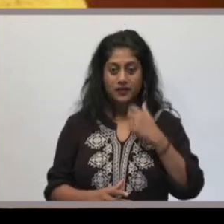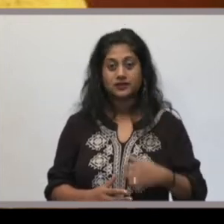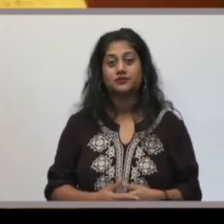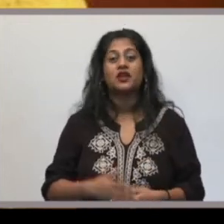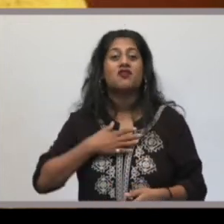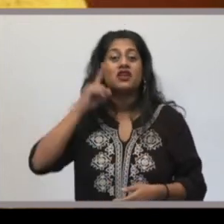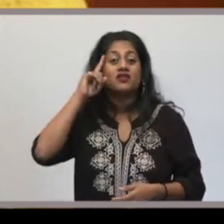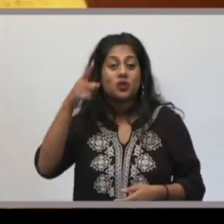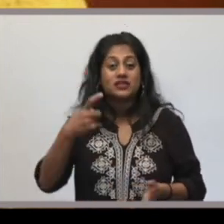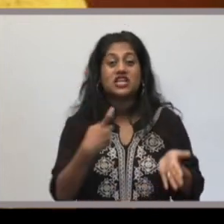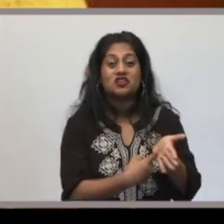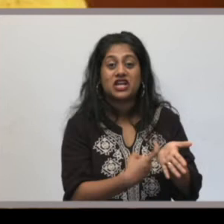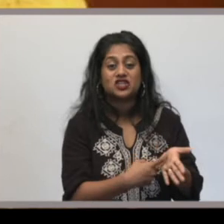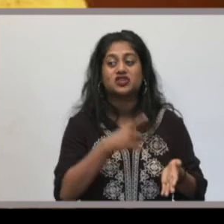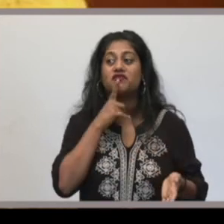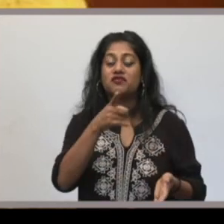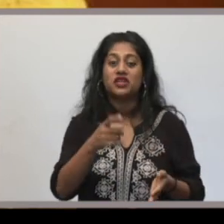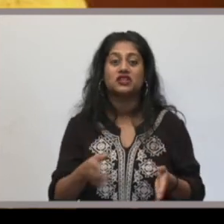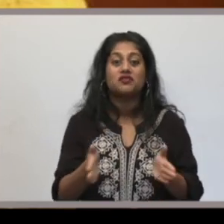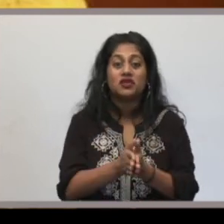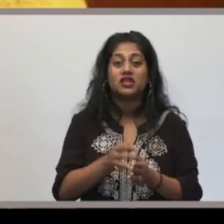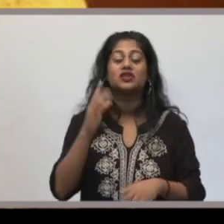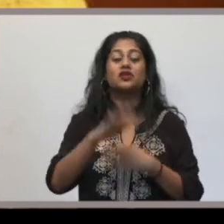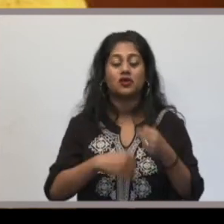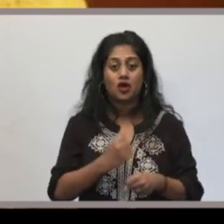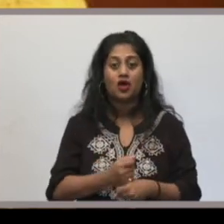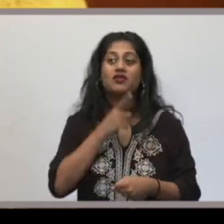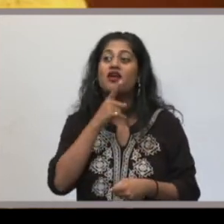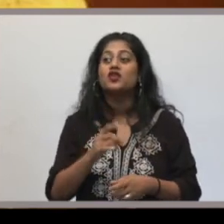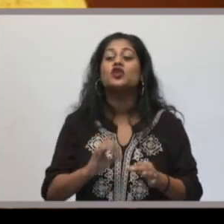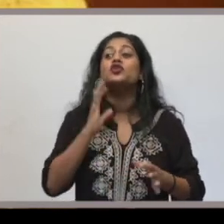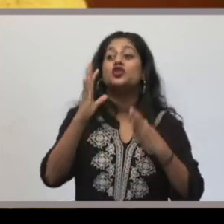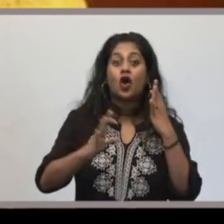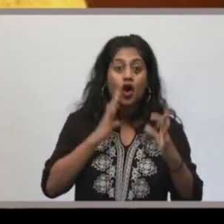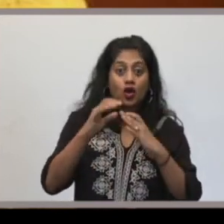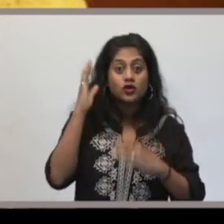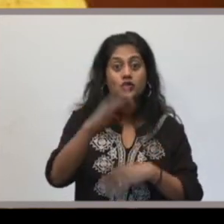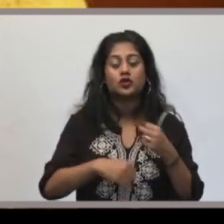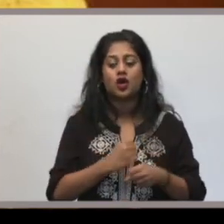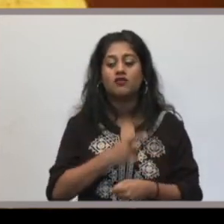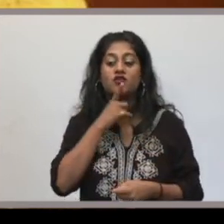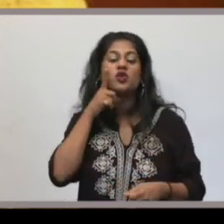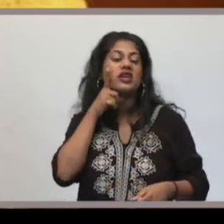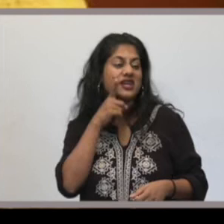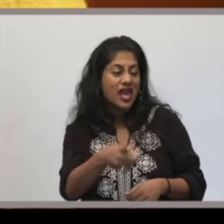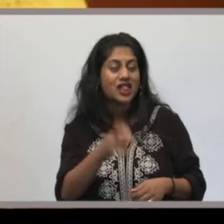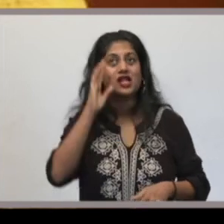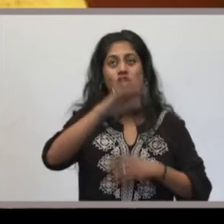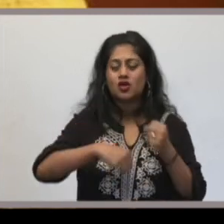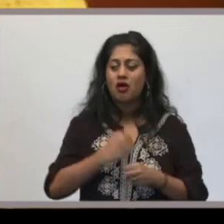a relationship with God Almighty. As a pastor, I walked with a lot of people through a lot of